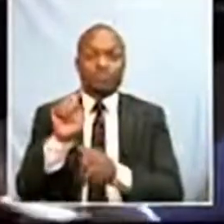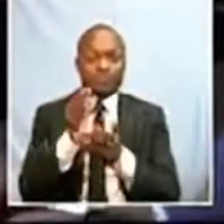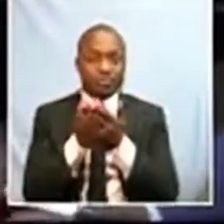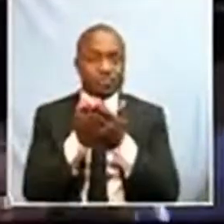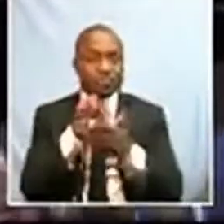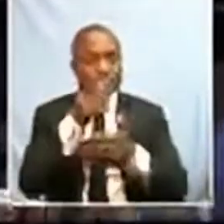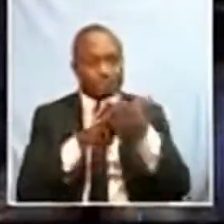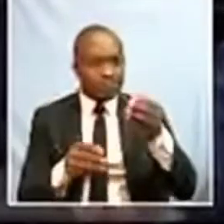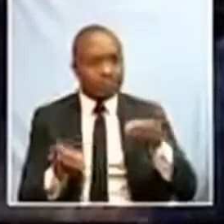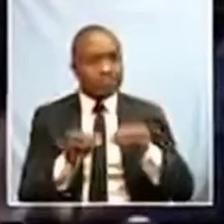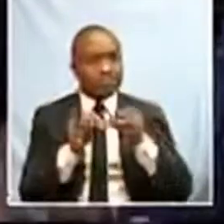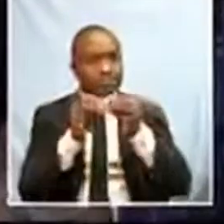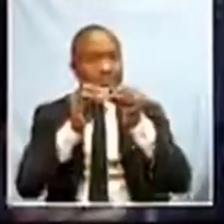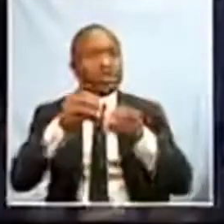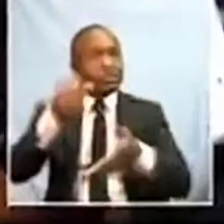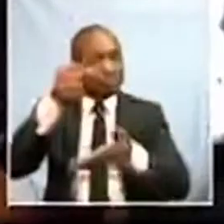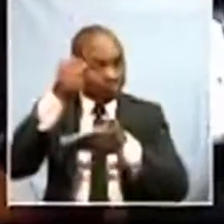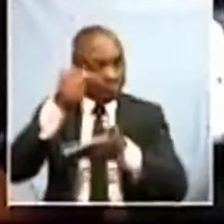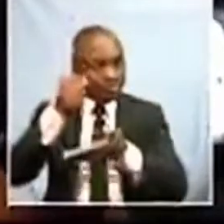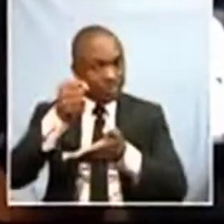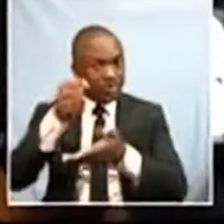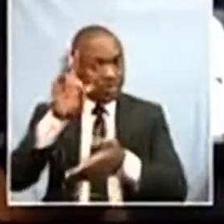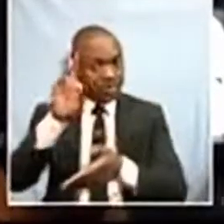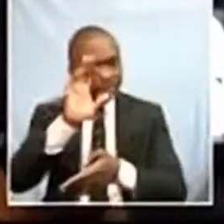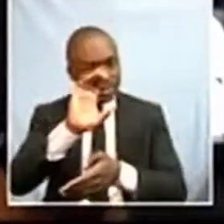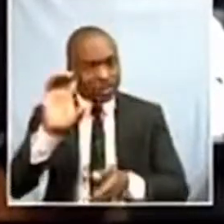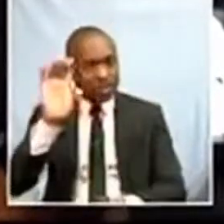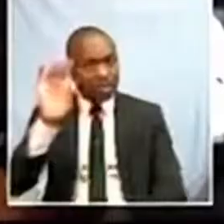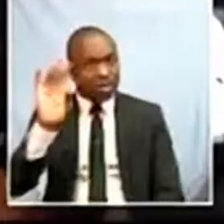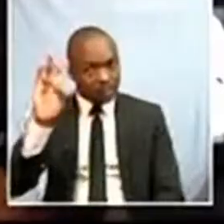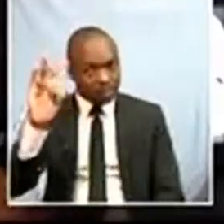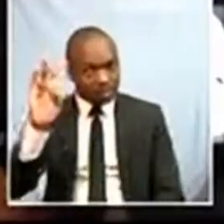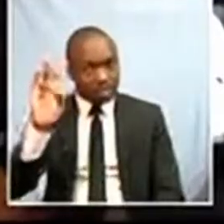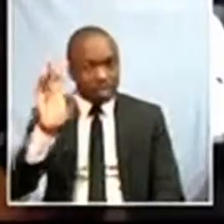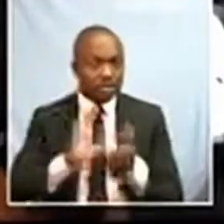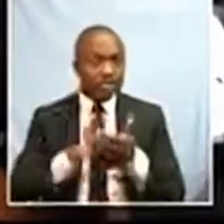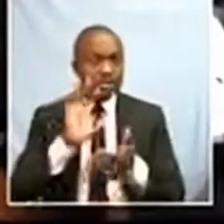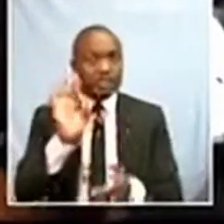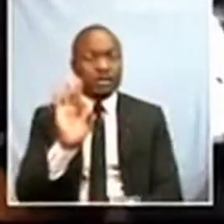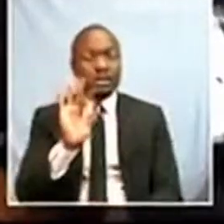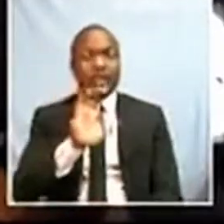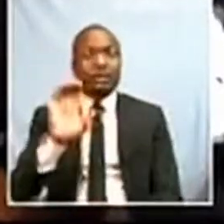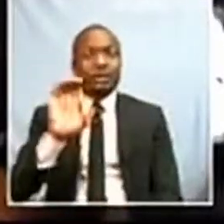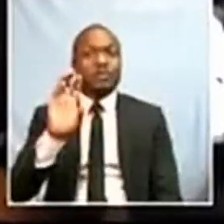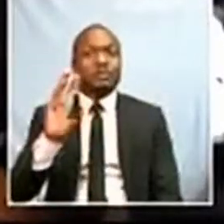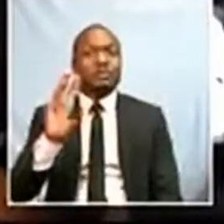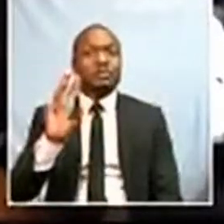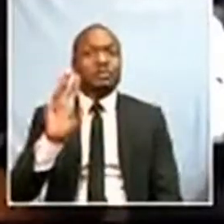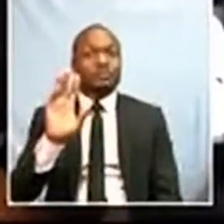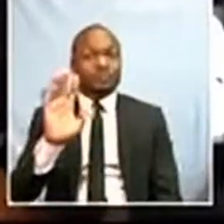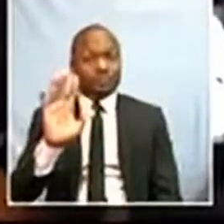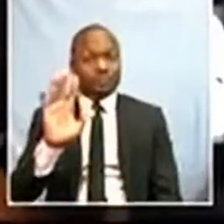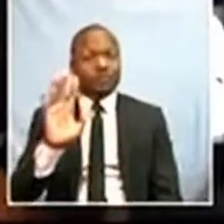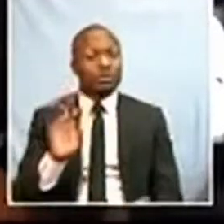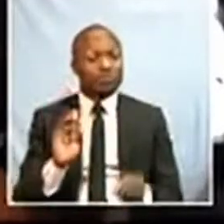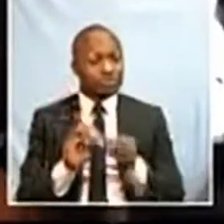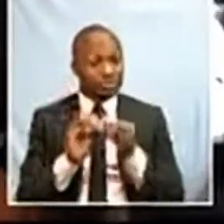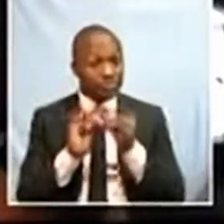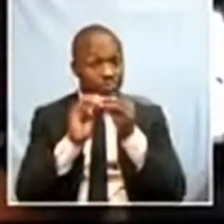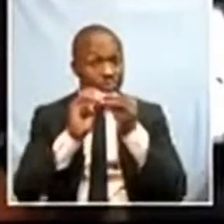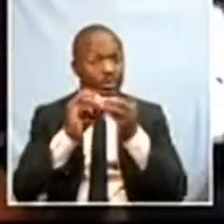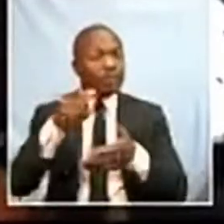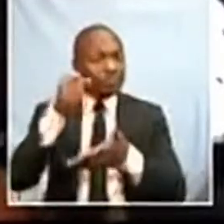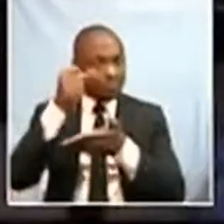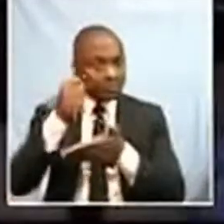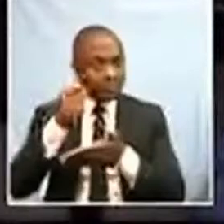What was the total project cost? Was it the 687 or the 965? Chair, the total project